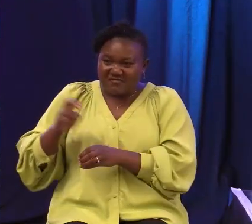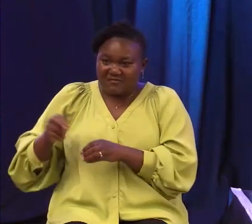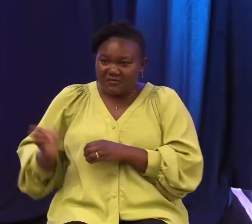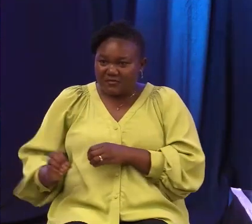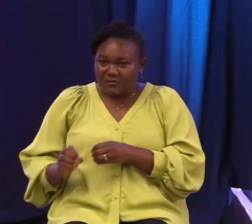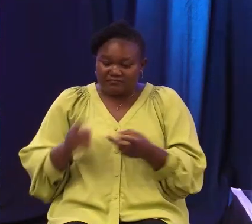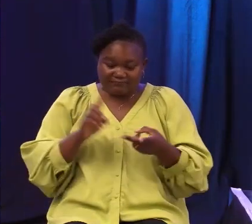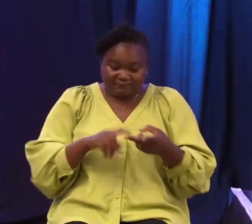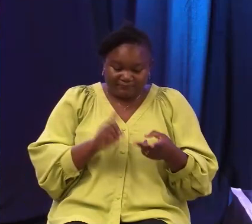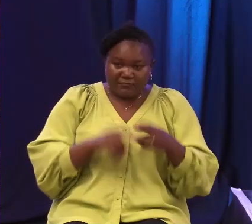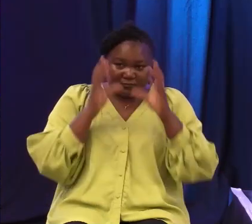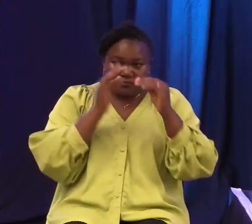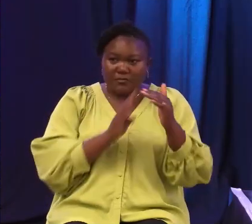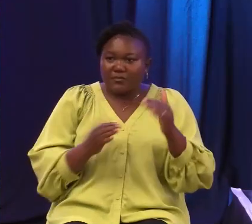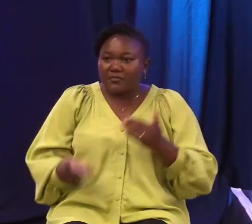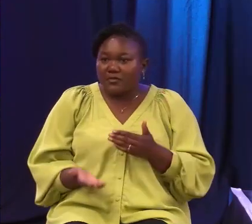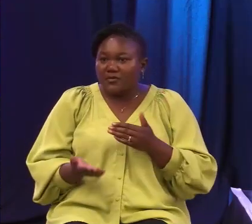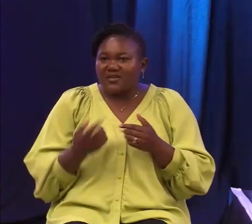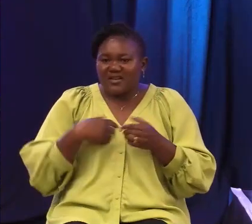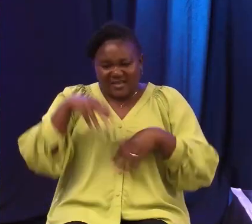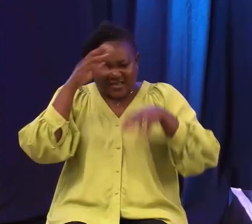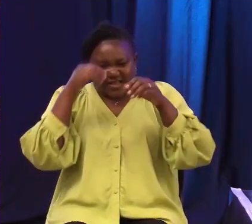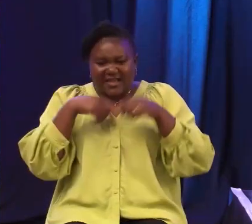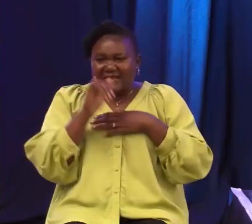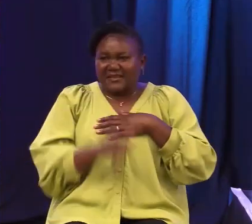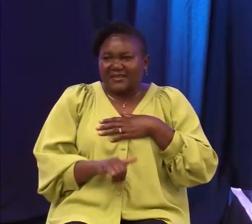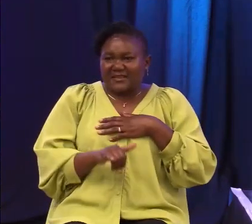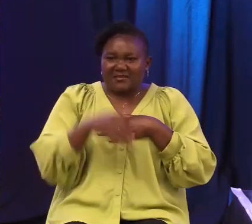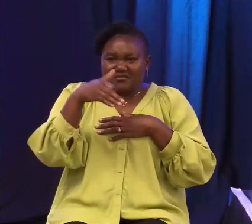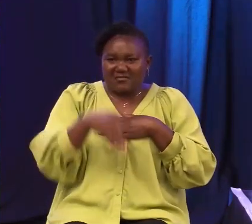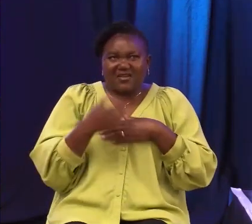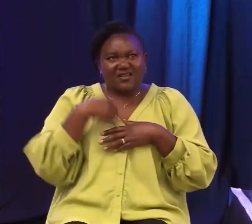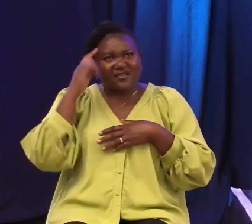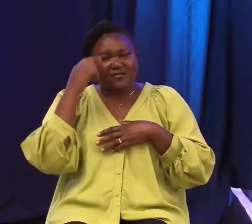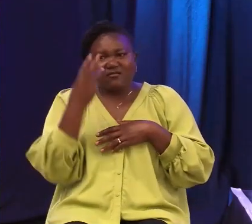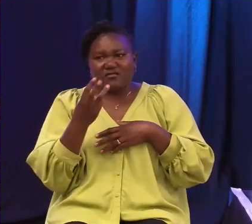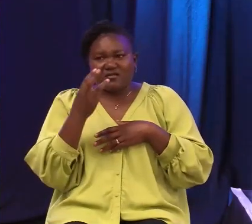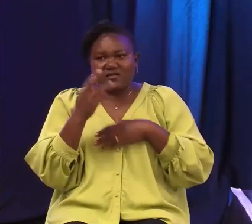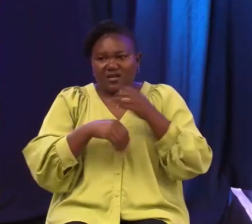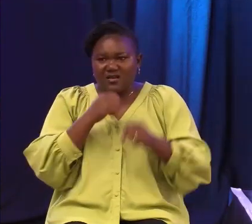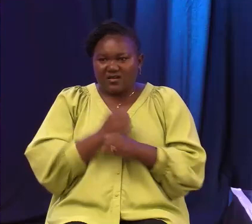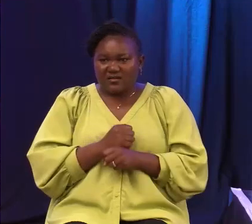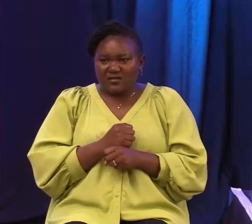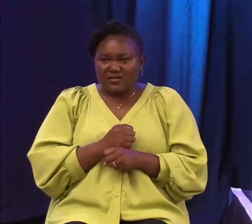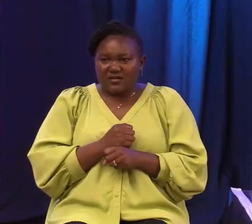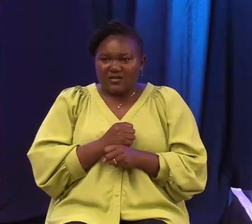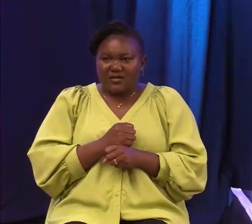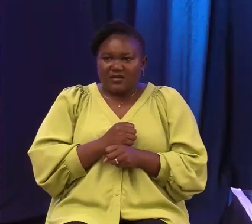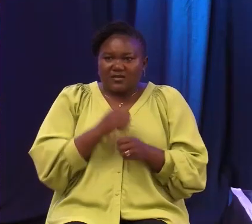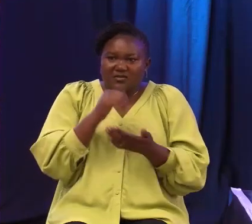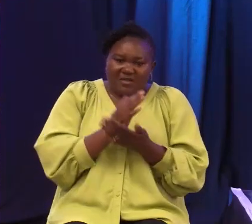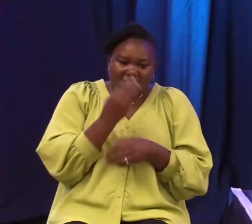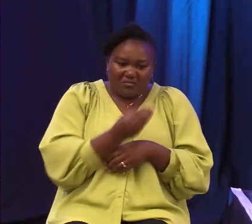our hostels. I've learned being in Namibia now for 3 years almost, that a lot of the learners spend the second part of the day